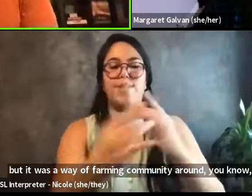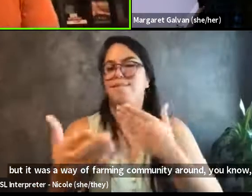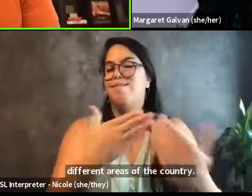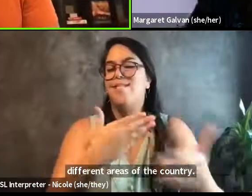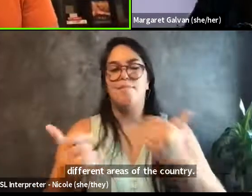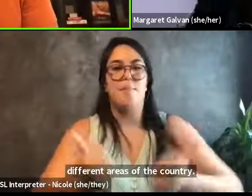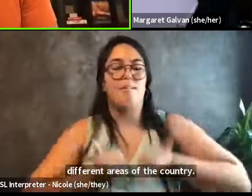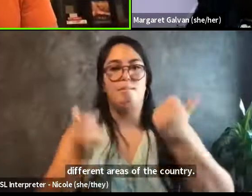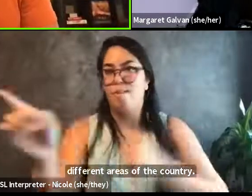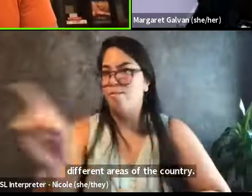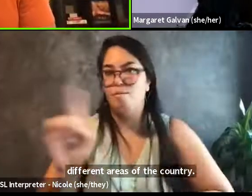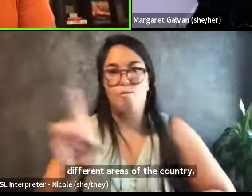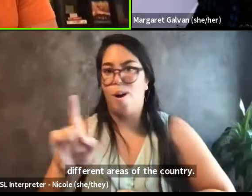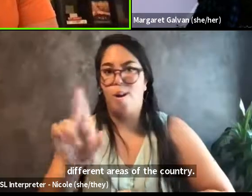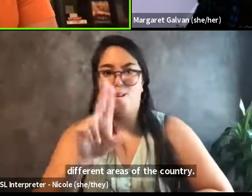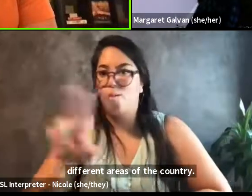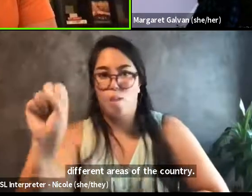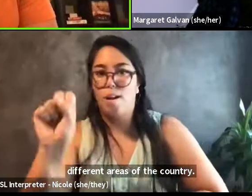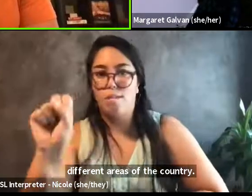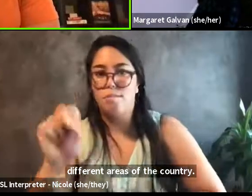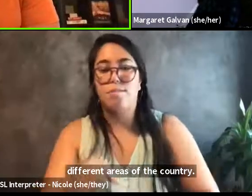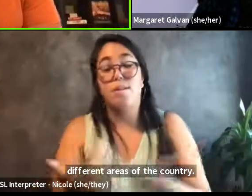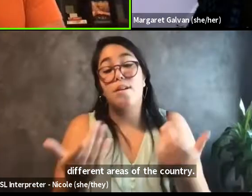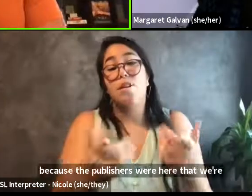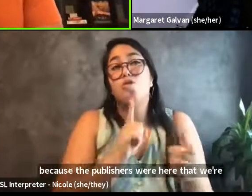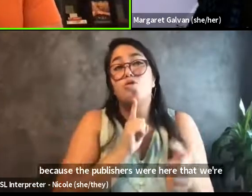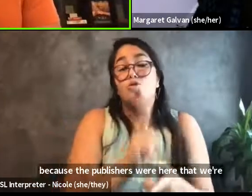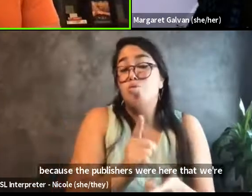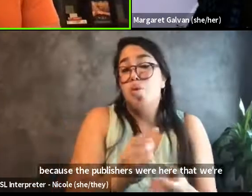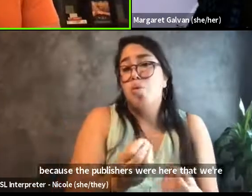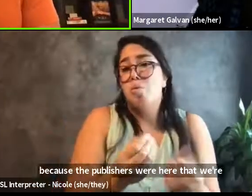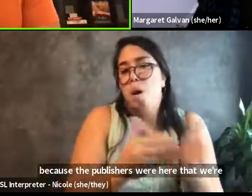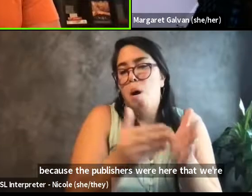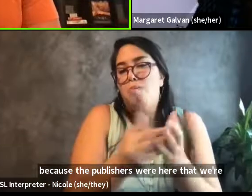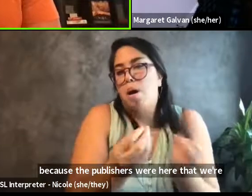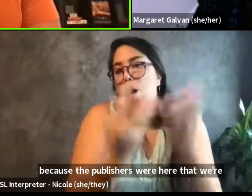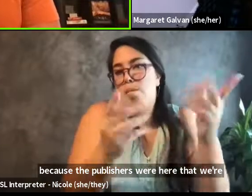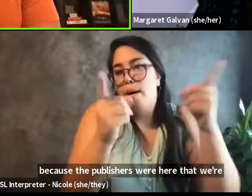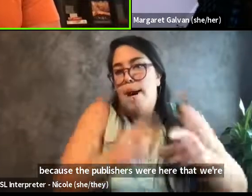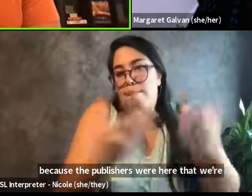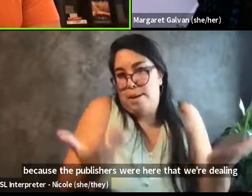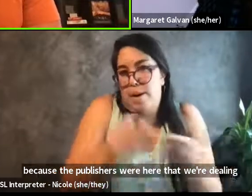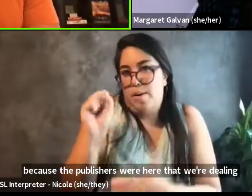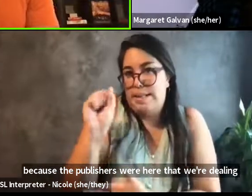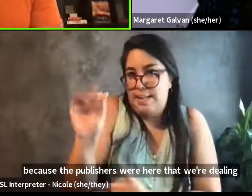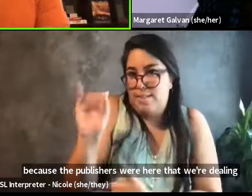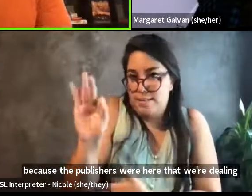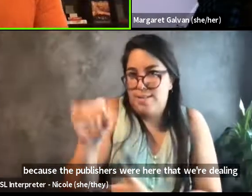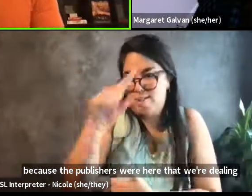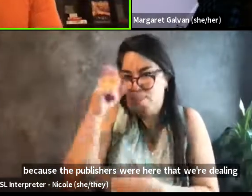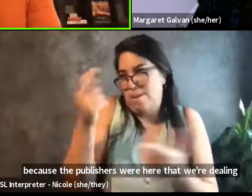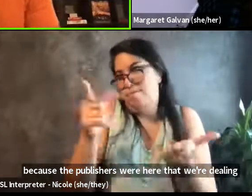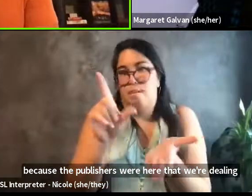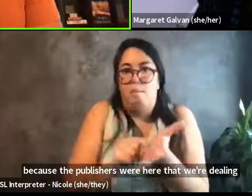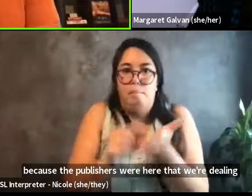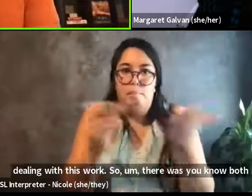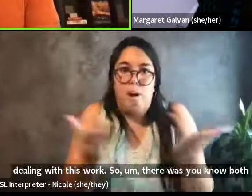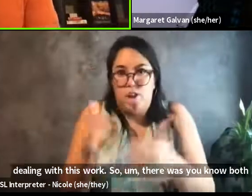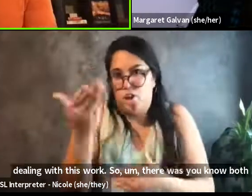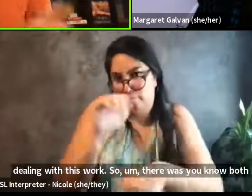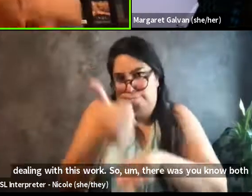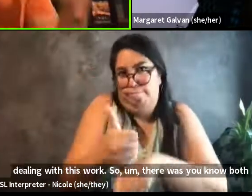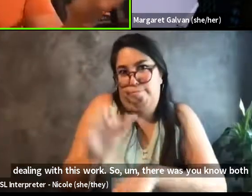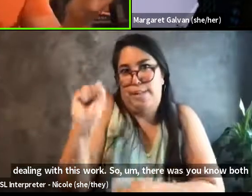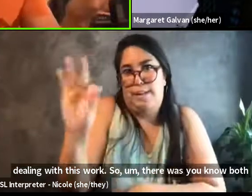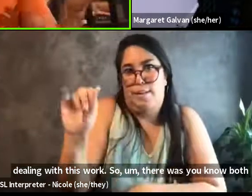in San Francisco because the publishers were here, um, that were dealing, dealing with this work. So, um, there was, you know, both happening. Um,